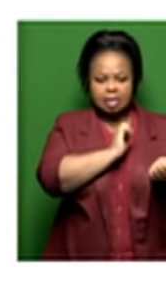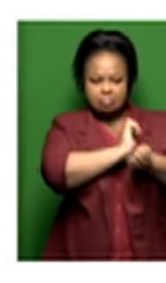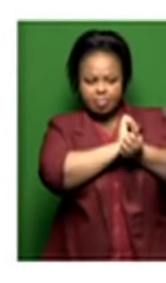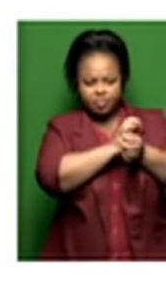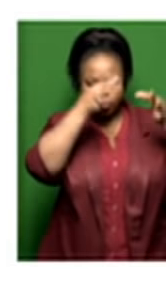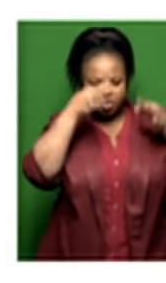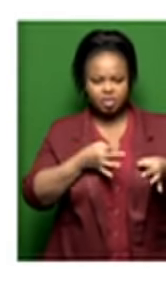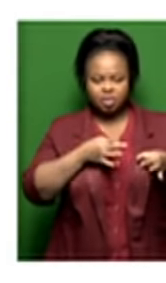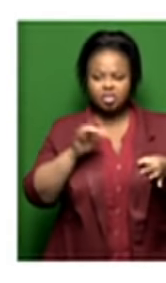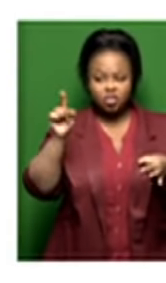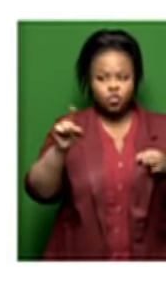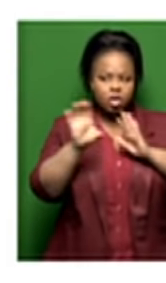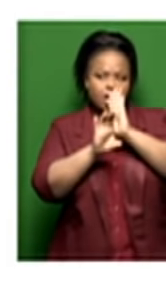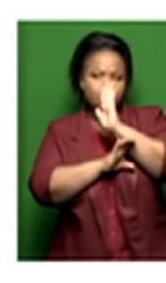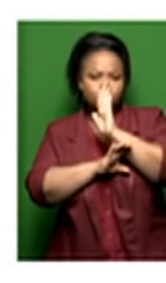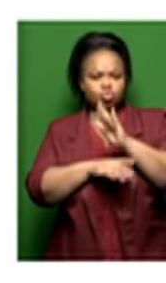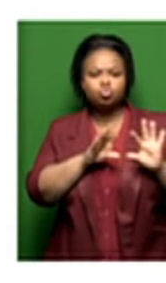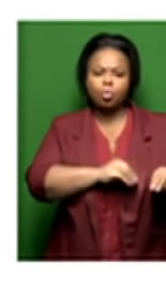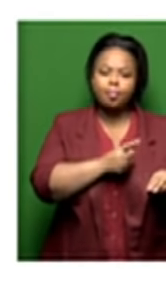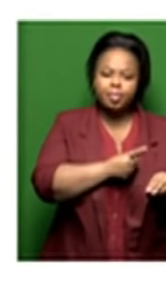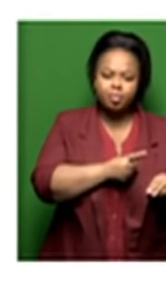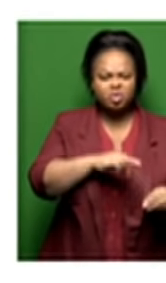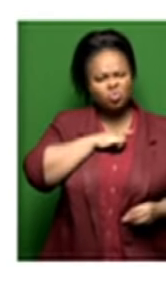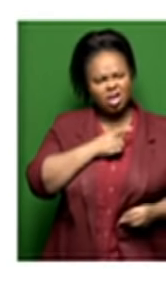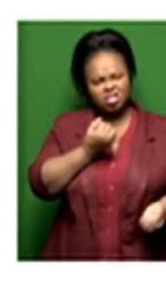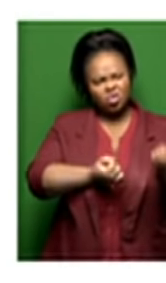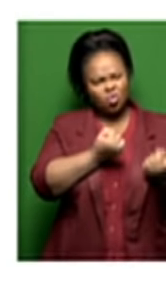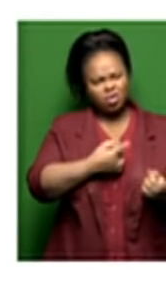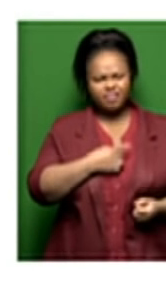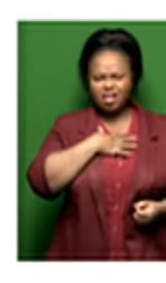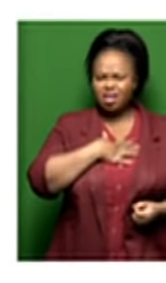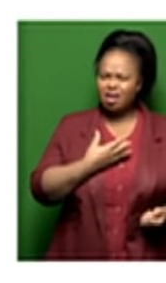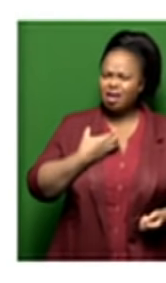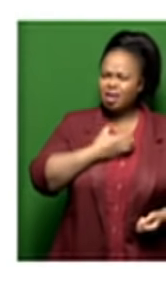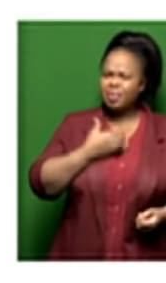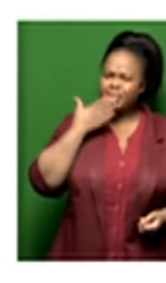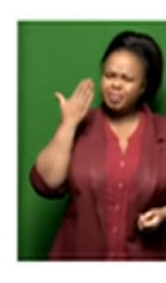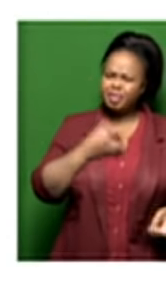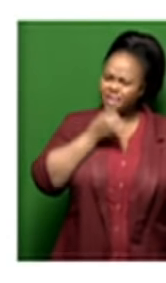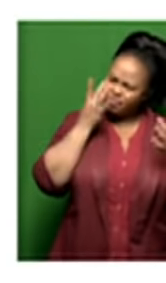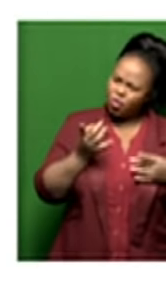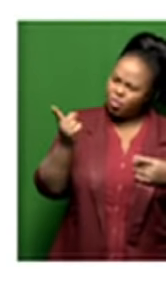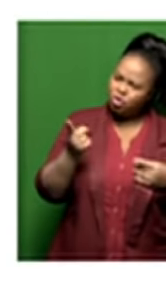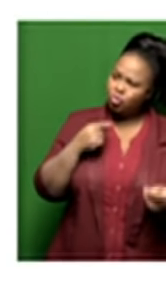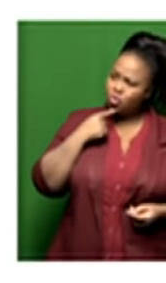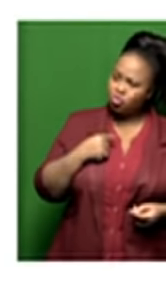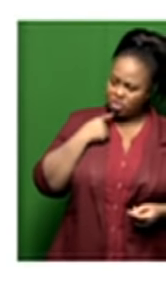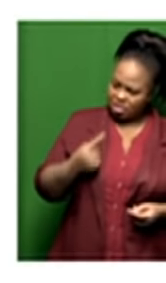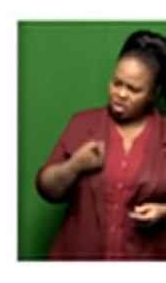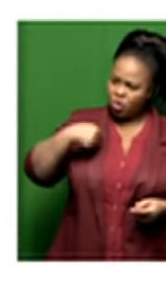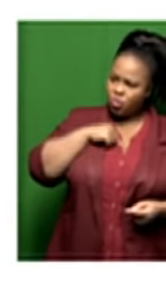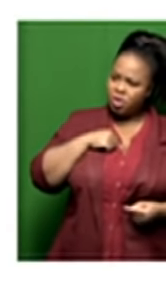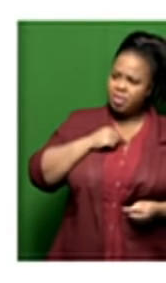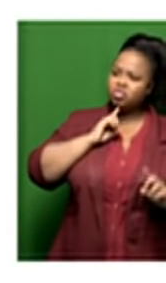the decision of the Concord. Actually, the court actually feeling quite uncomfortable, saying to Mr. Zuma, are you asking us to give an